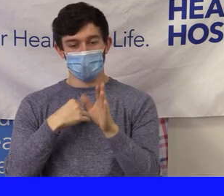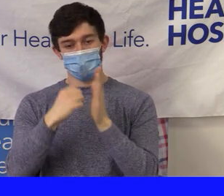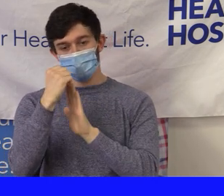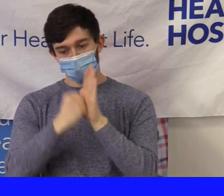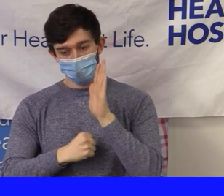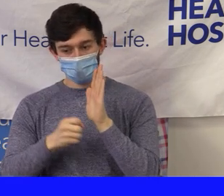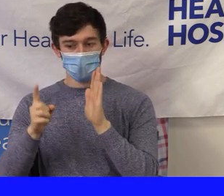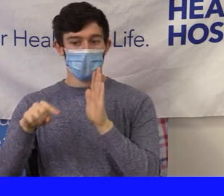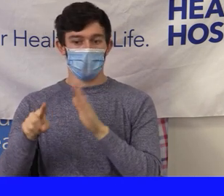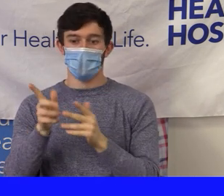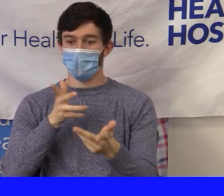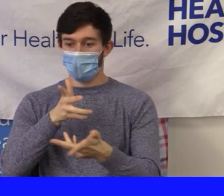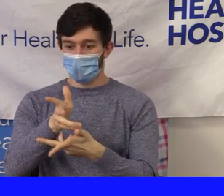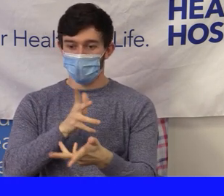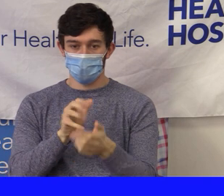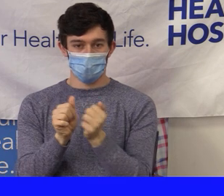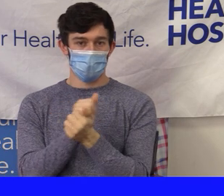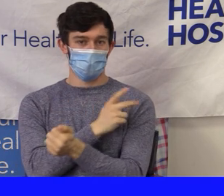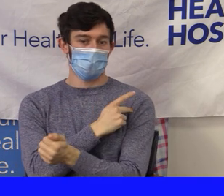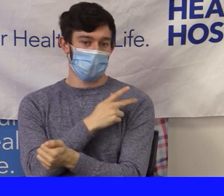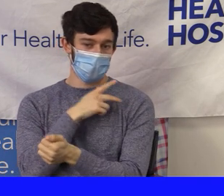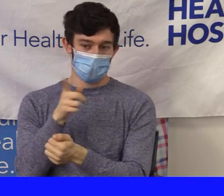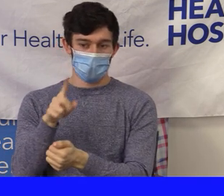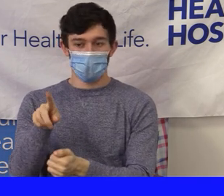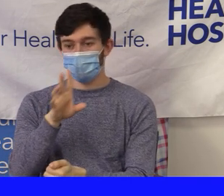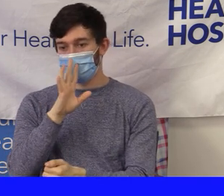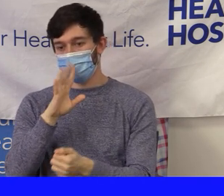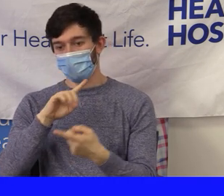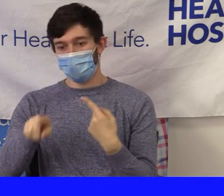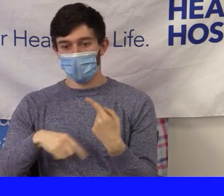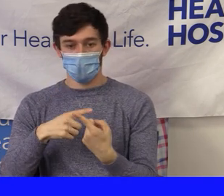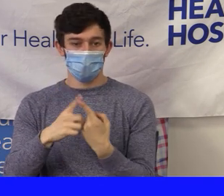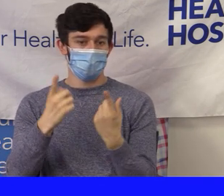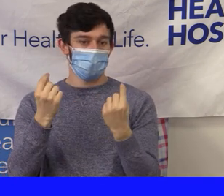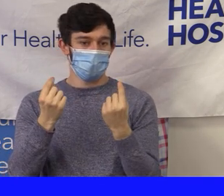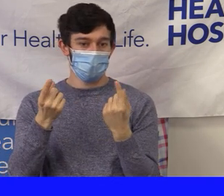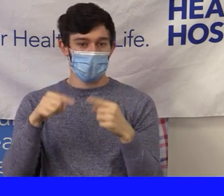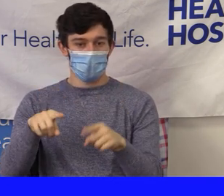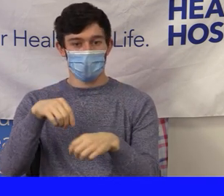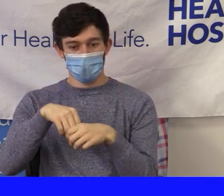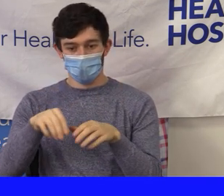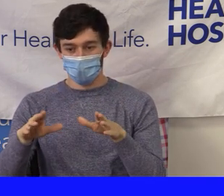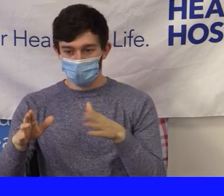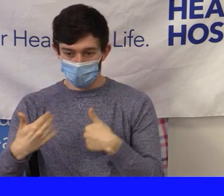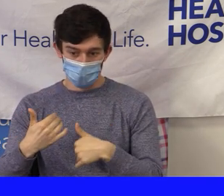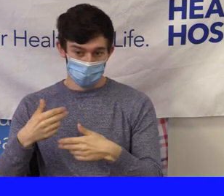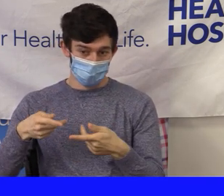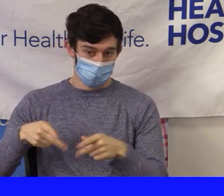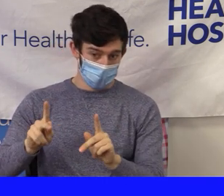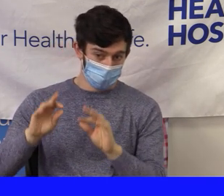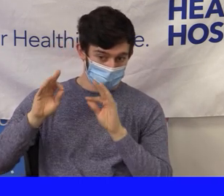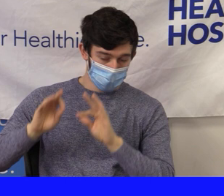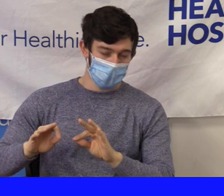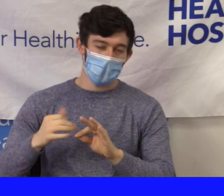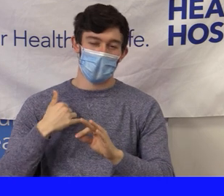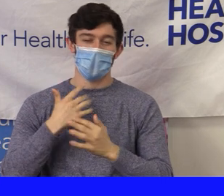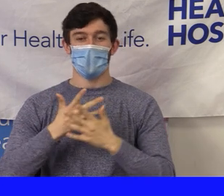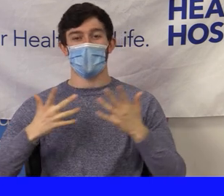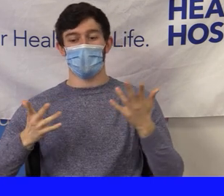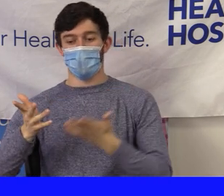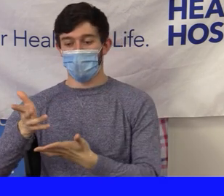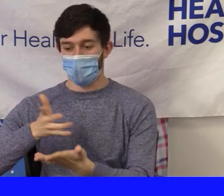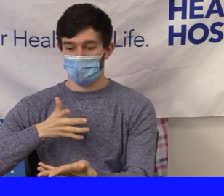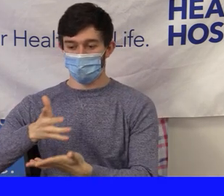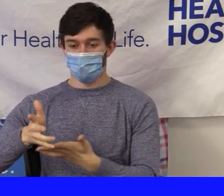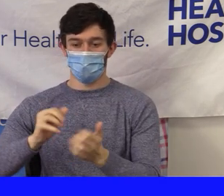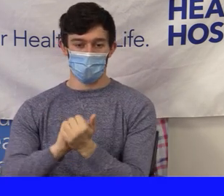They're engaged with the patients. They talk about what they're going to do while they're in the room, get permission. So there's a great deal of